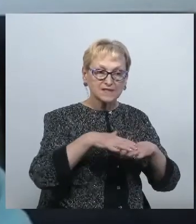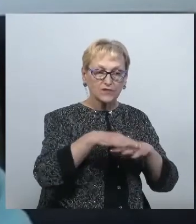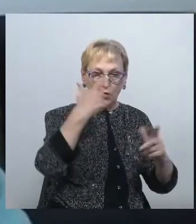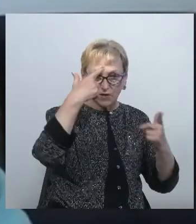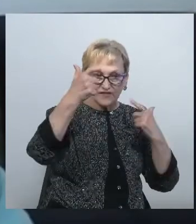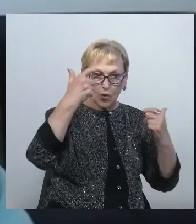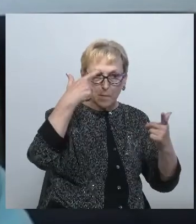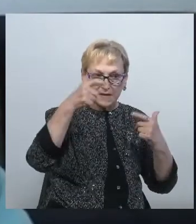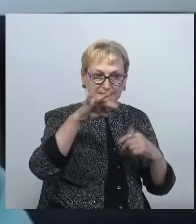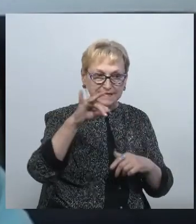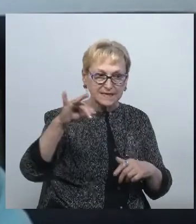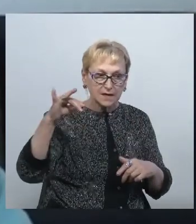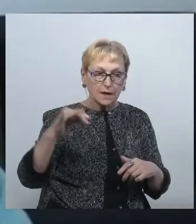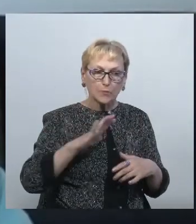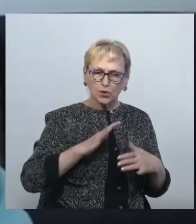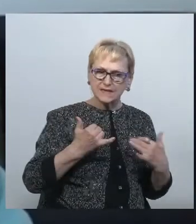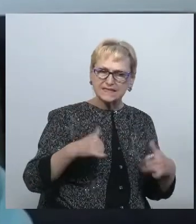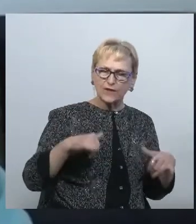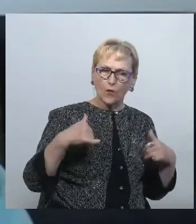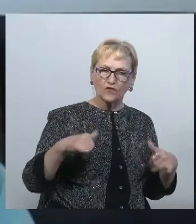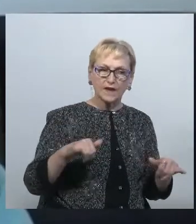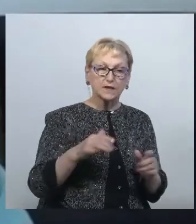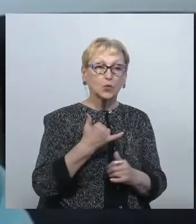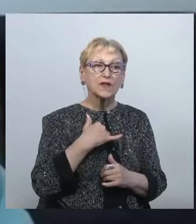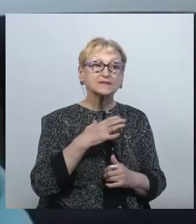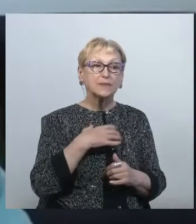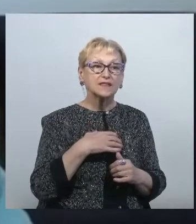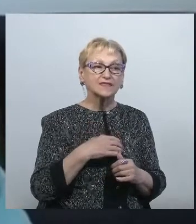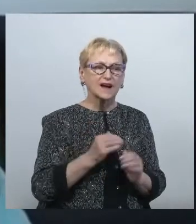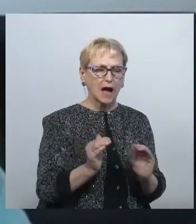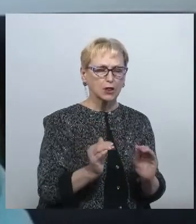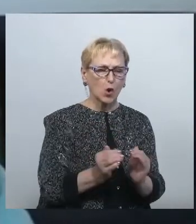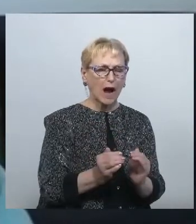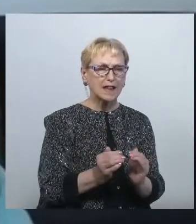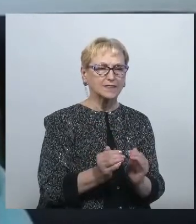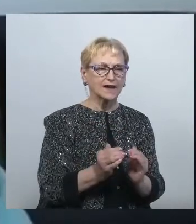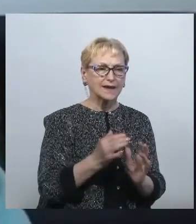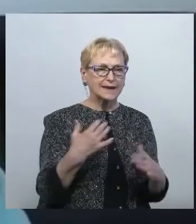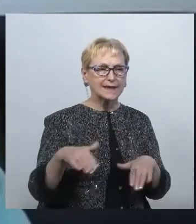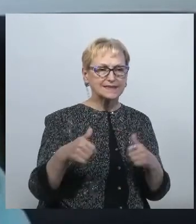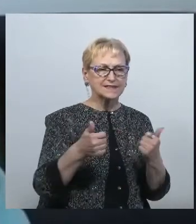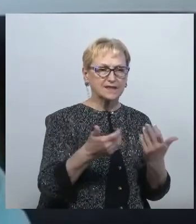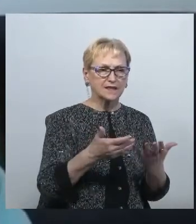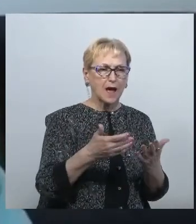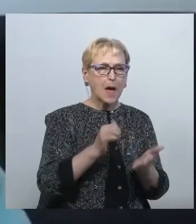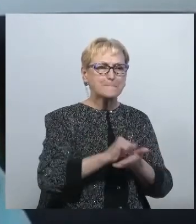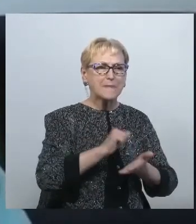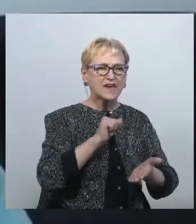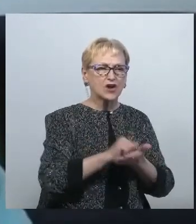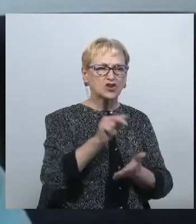Mass Information. We were even very surprised because we had a local initiative, Media